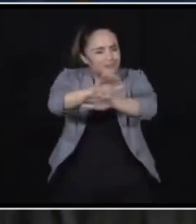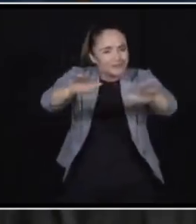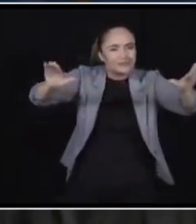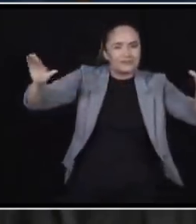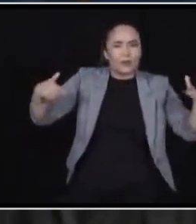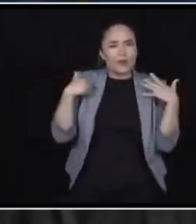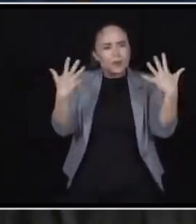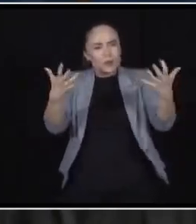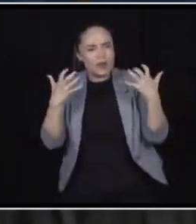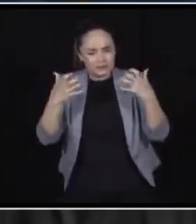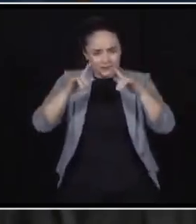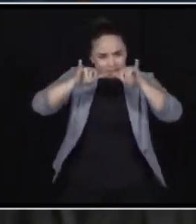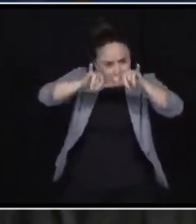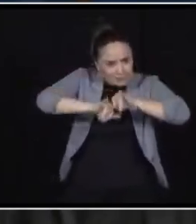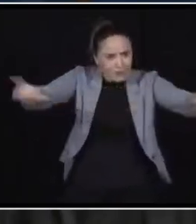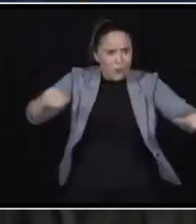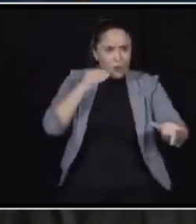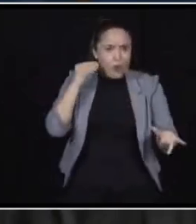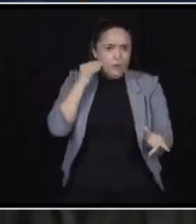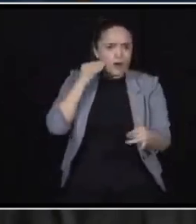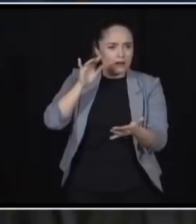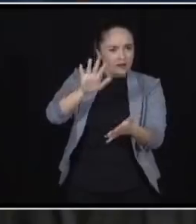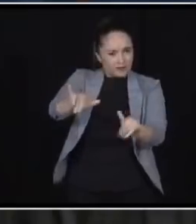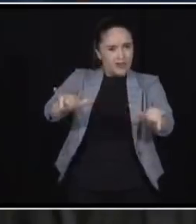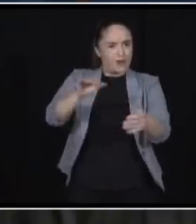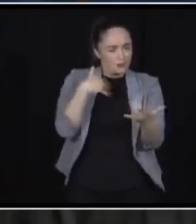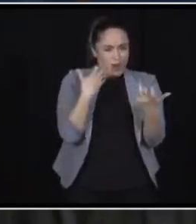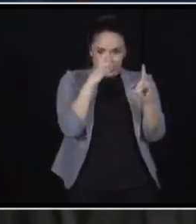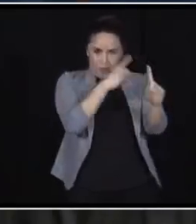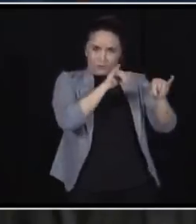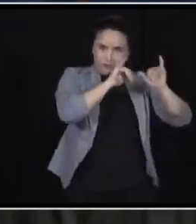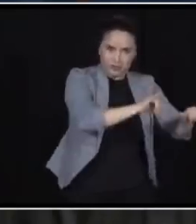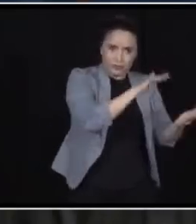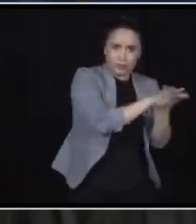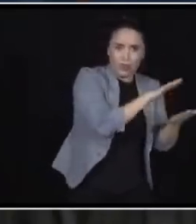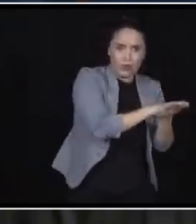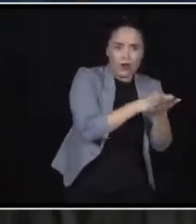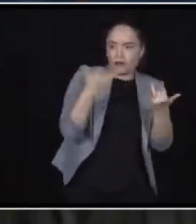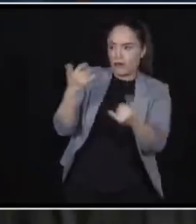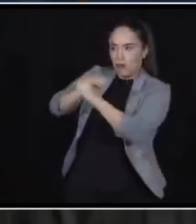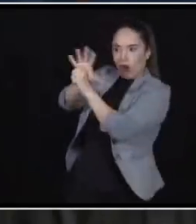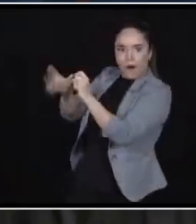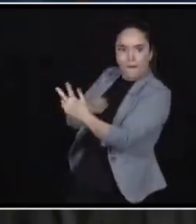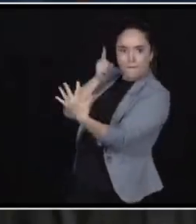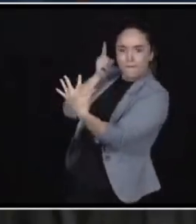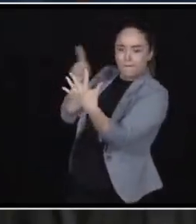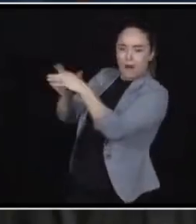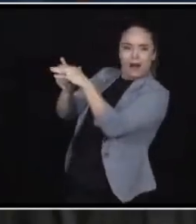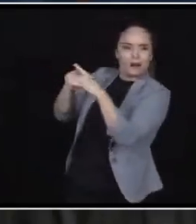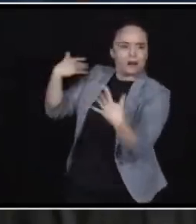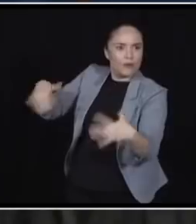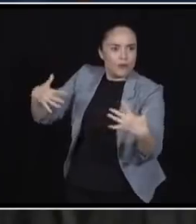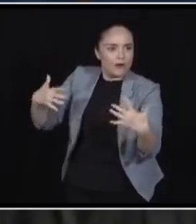they belong. But with COVID spreading like wildfire, with these deadly variants taking hold in Ontario, we